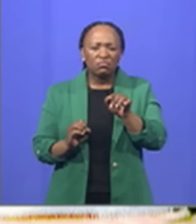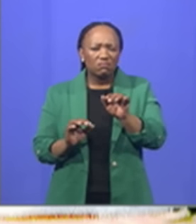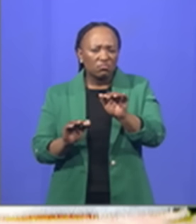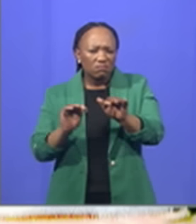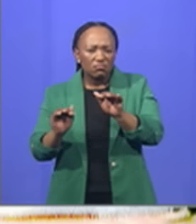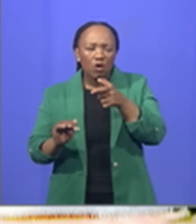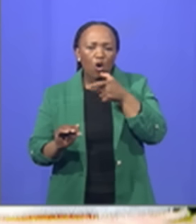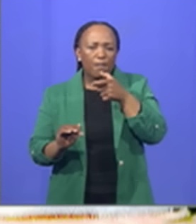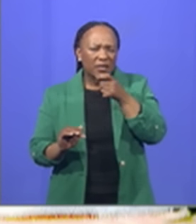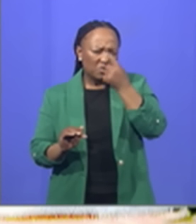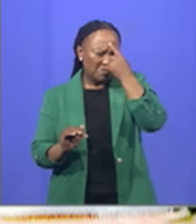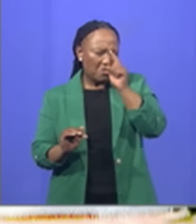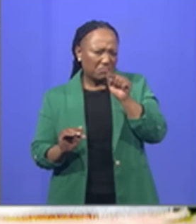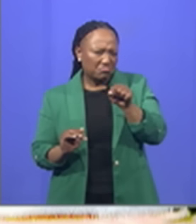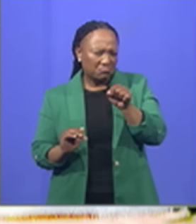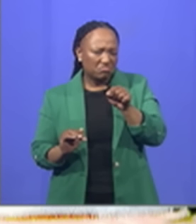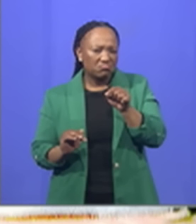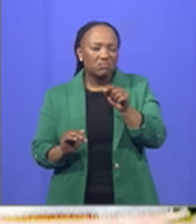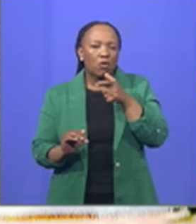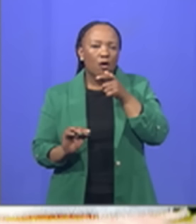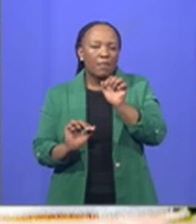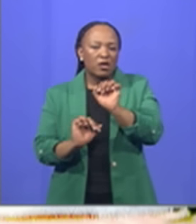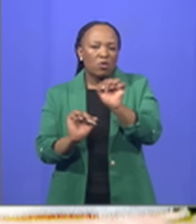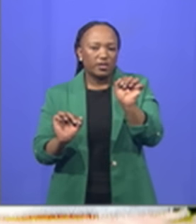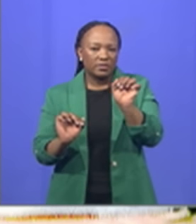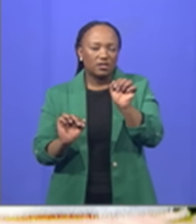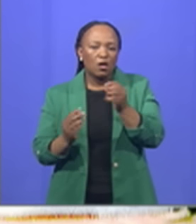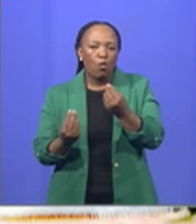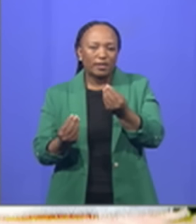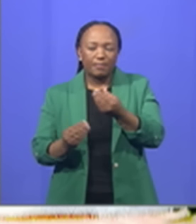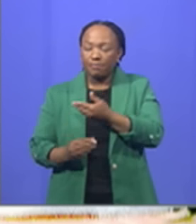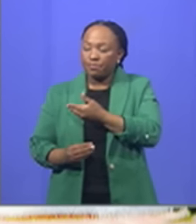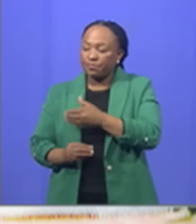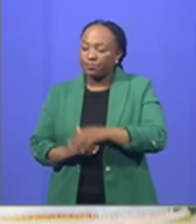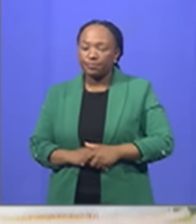a lena ke afe ka ga sephetho se. Maikutlo ke ao ka mokgwa wa WhatsApp.